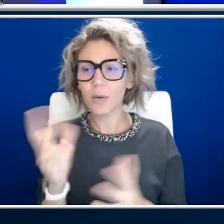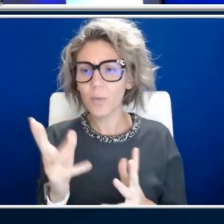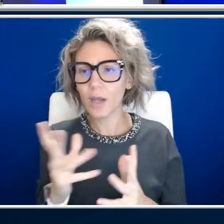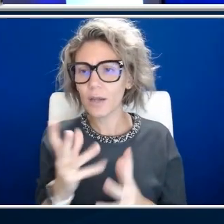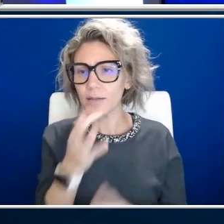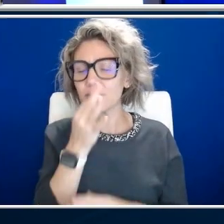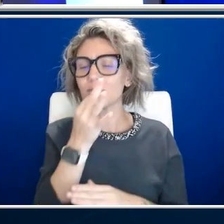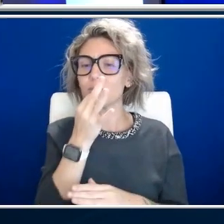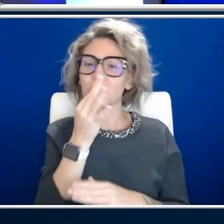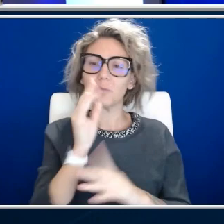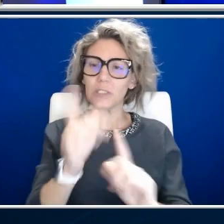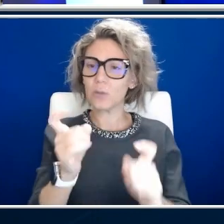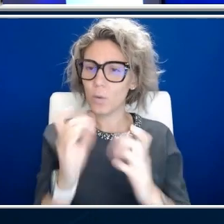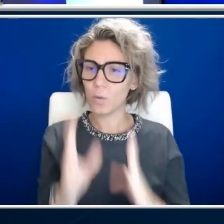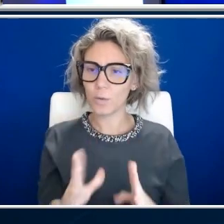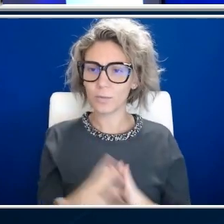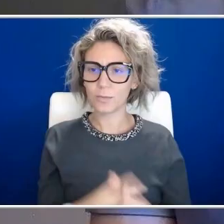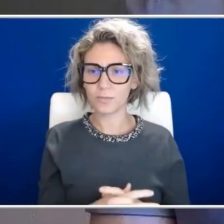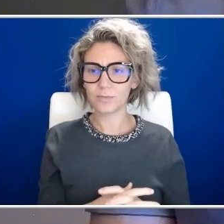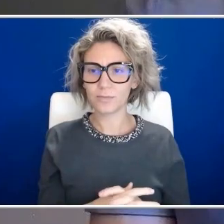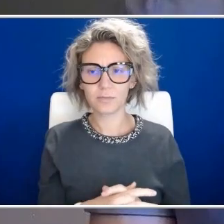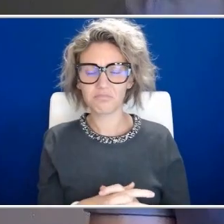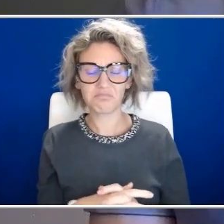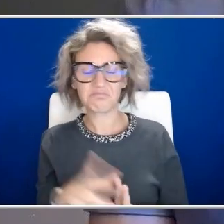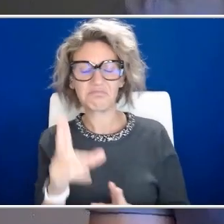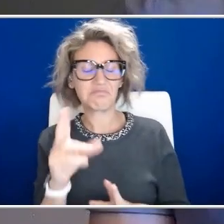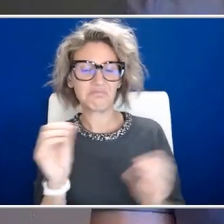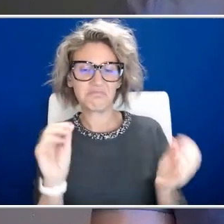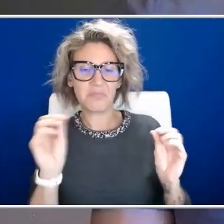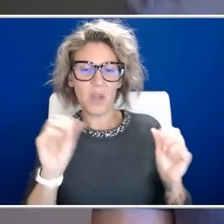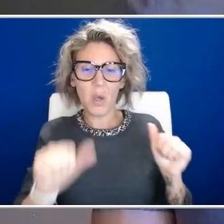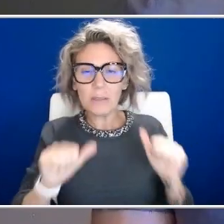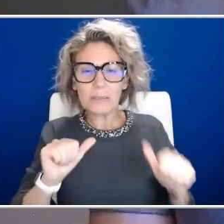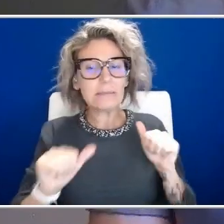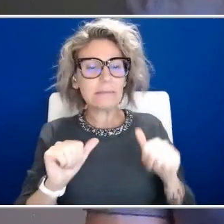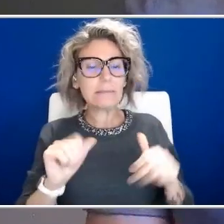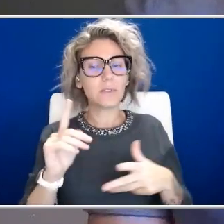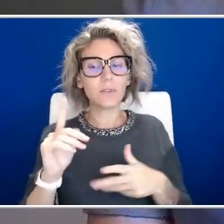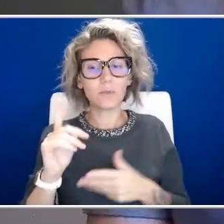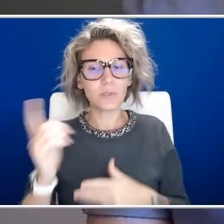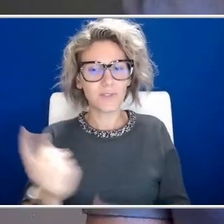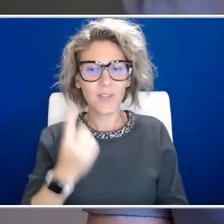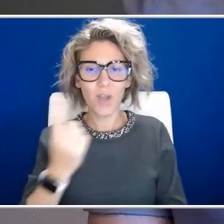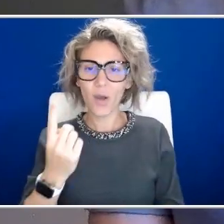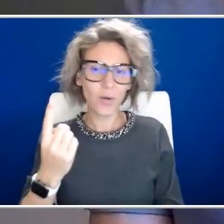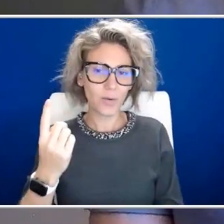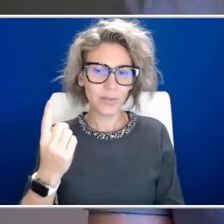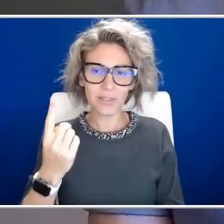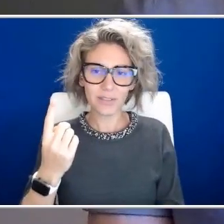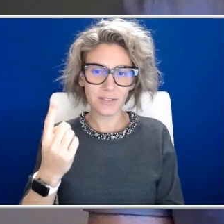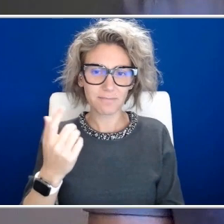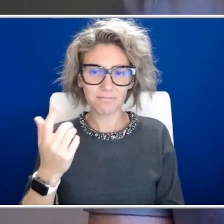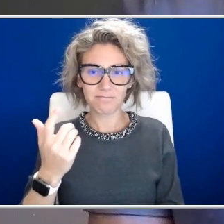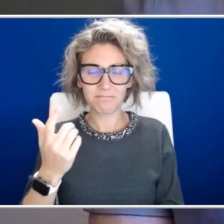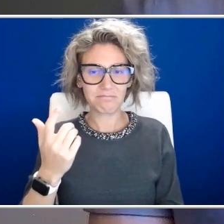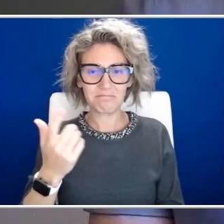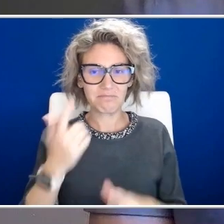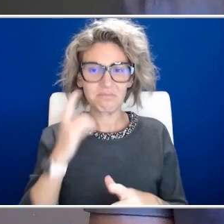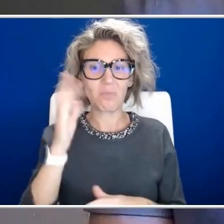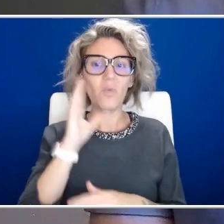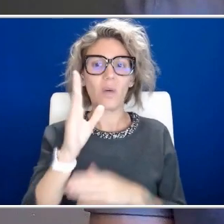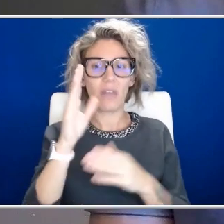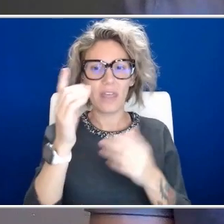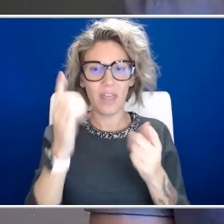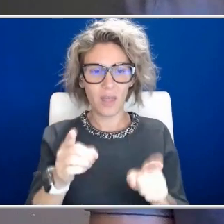donor? There really was no hesitation. It was always going to happen to